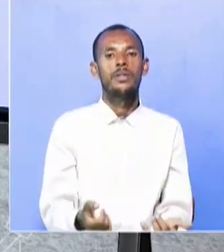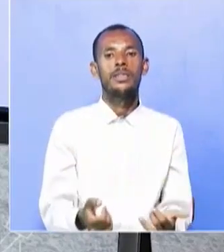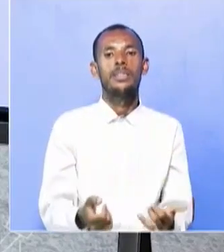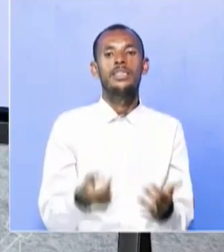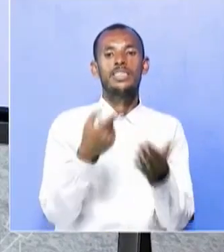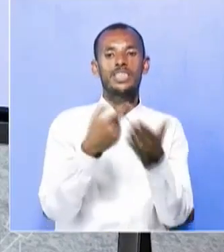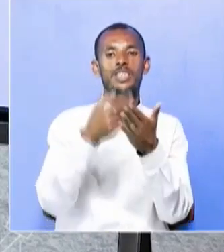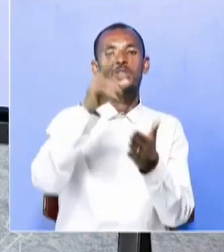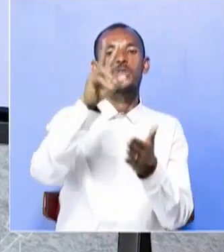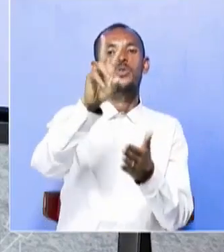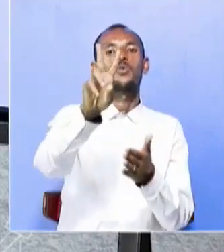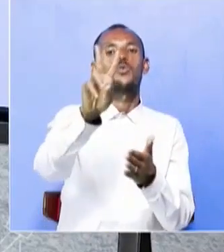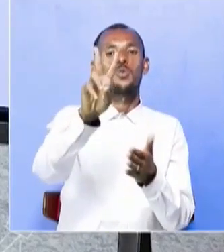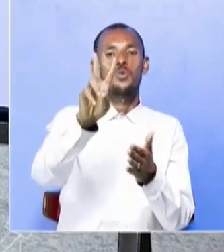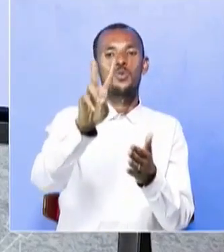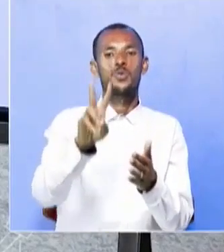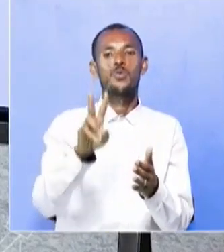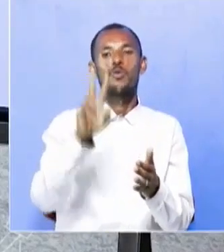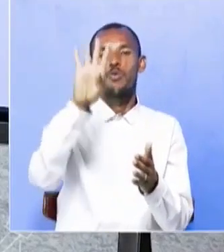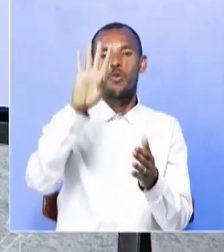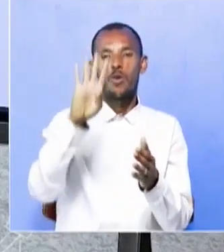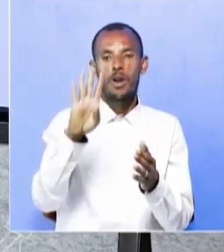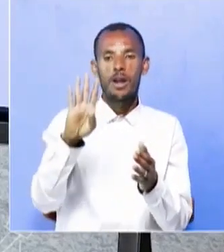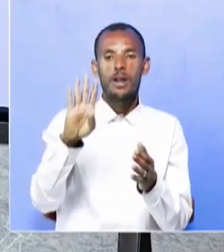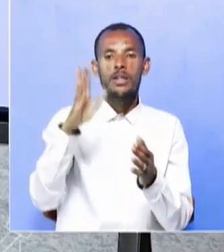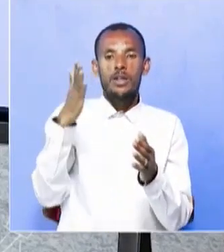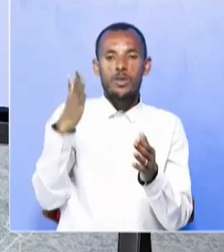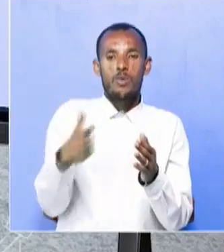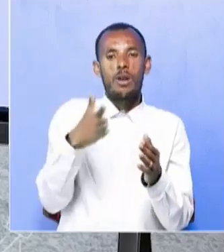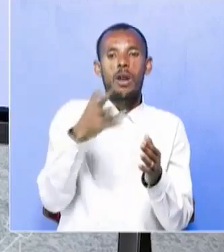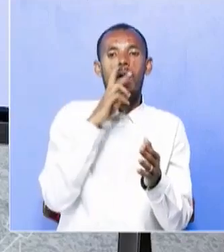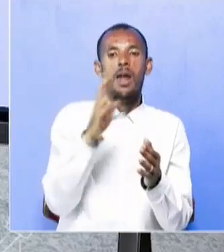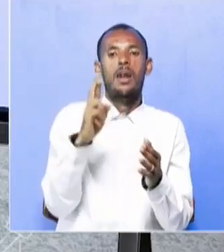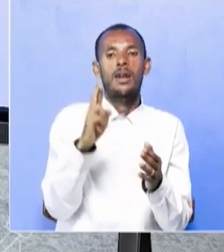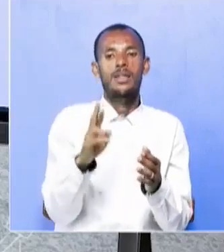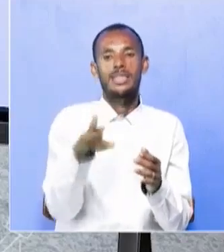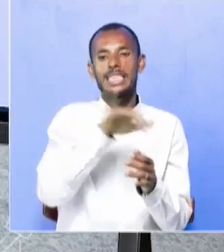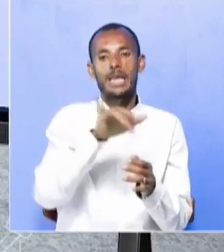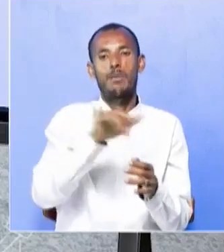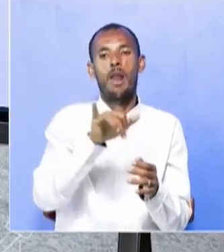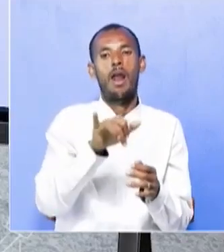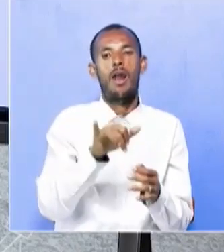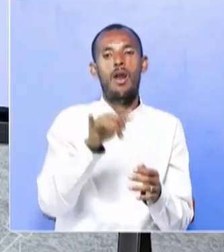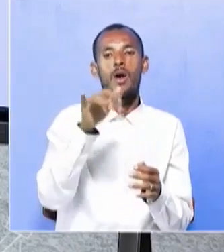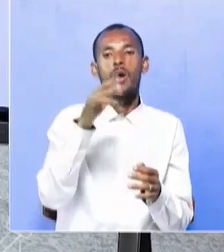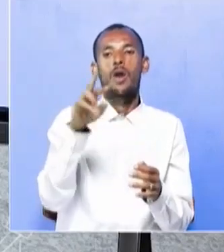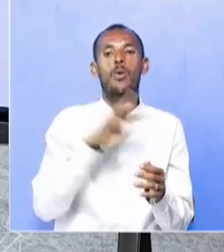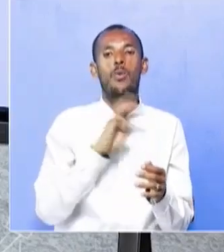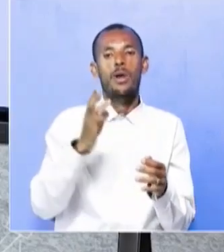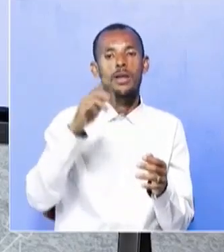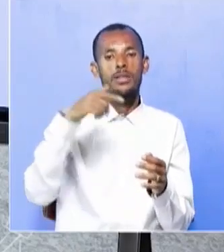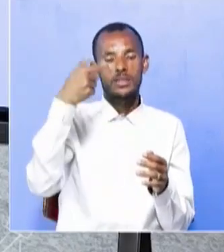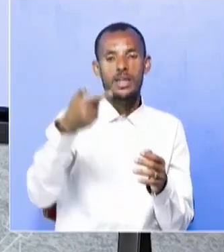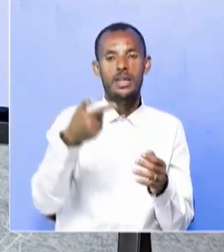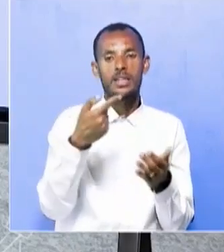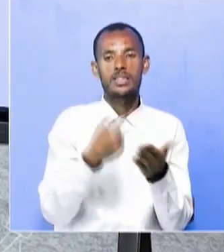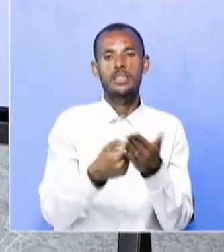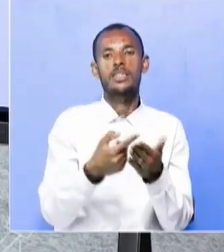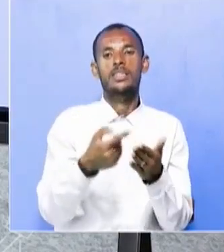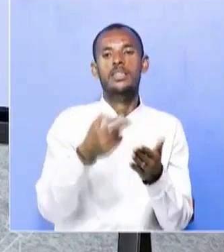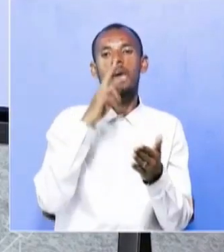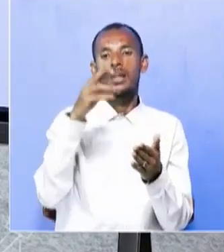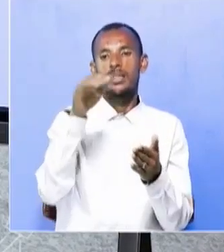these two quadrilaterals are similar, or we can say these two quadrilaterals